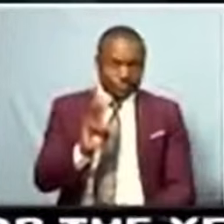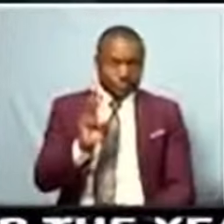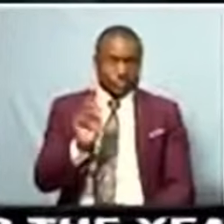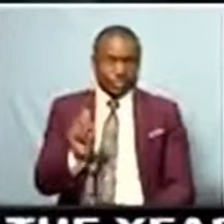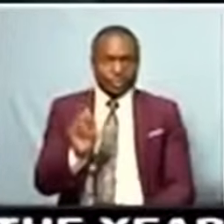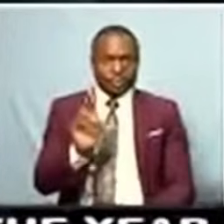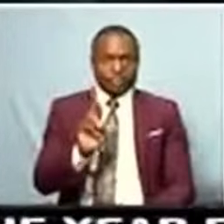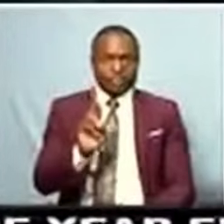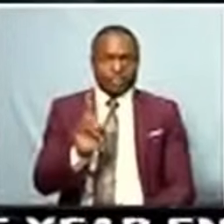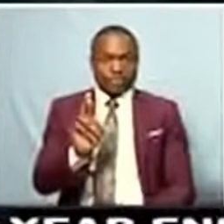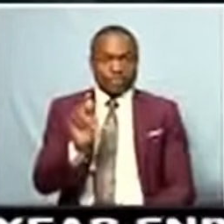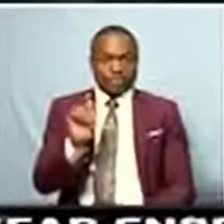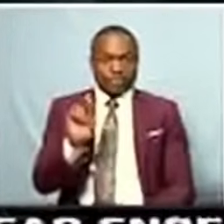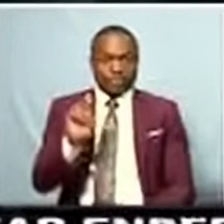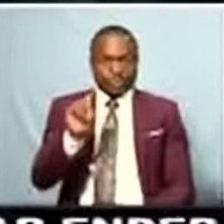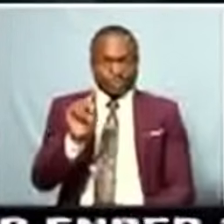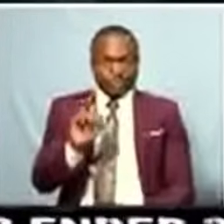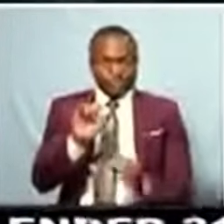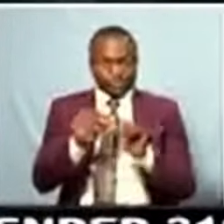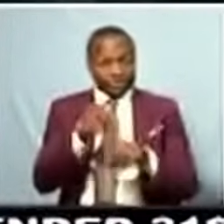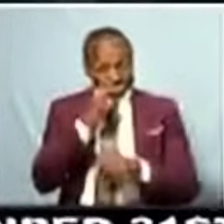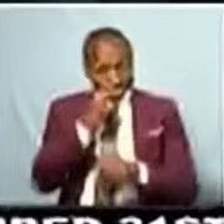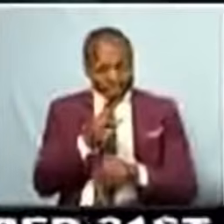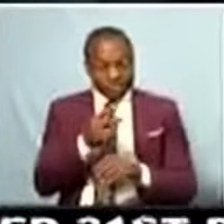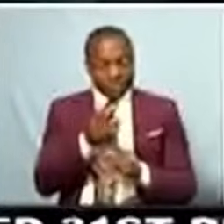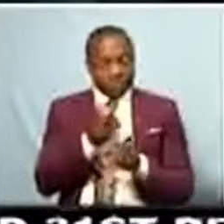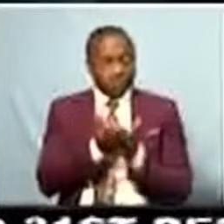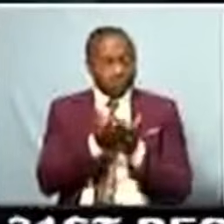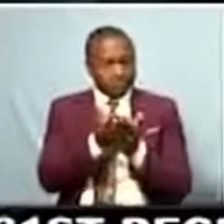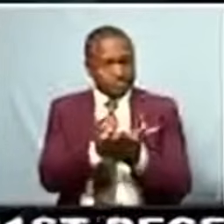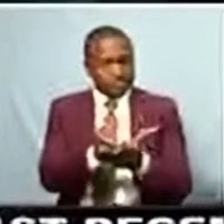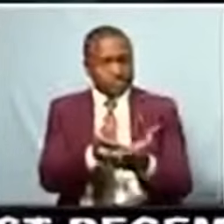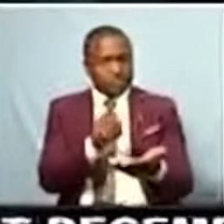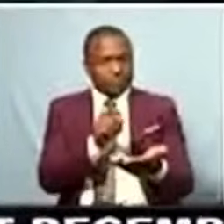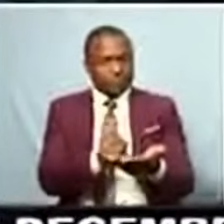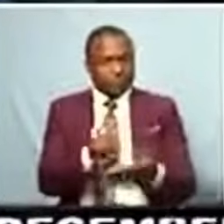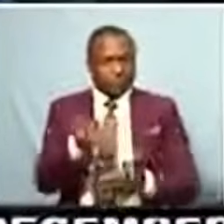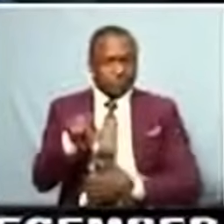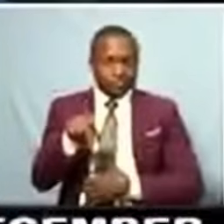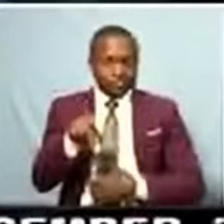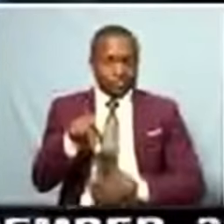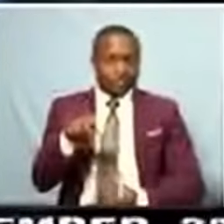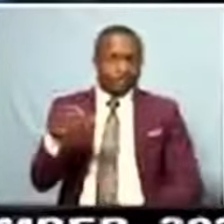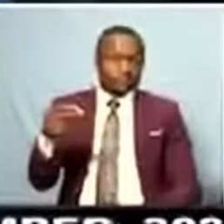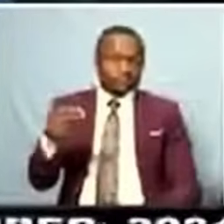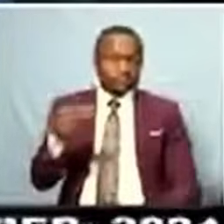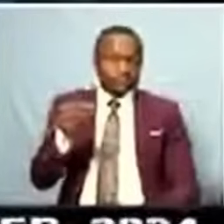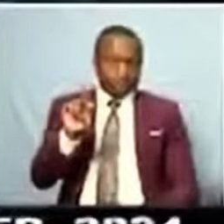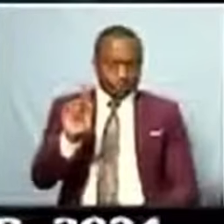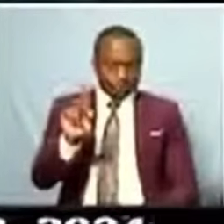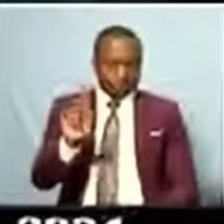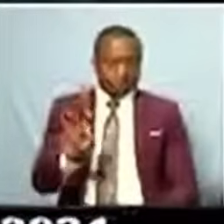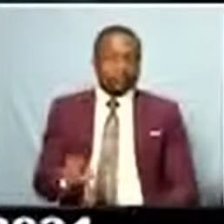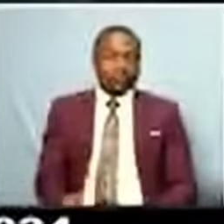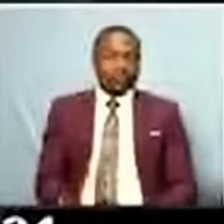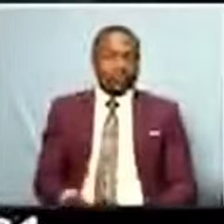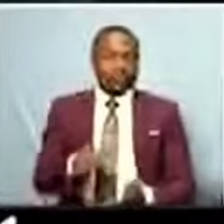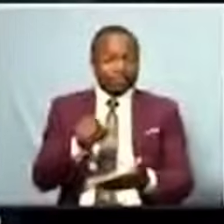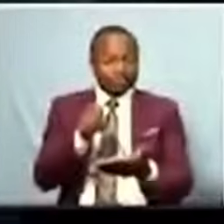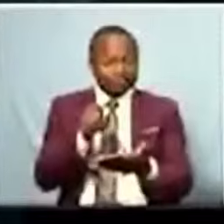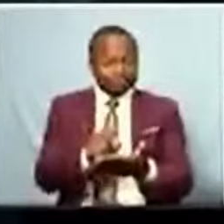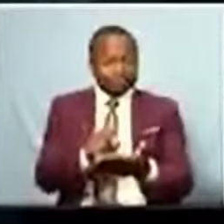that we can see before this committee? The submission by the PhD is that this